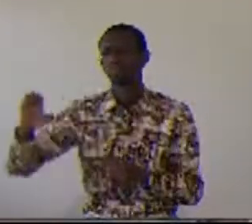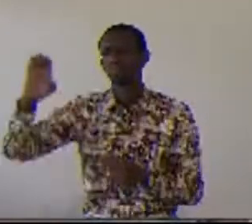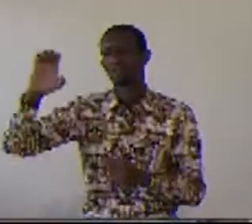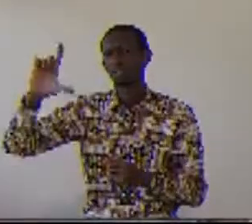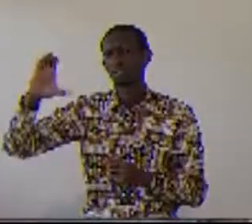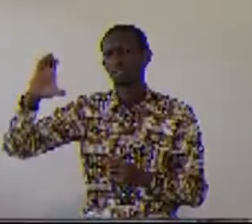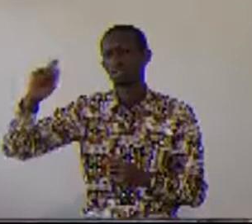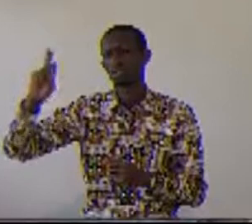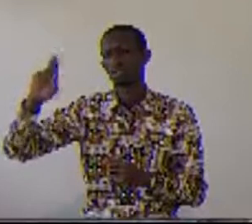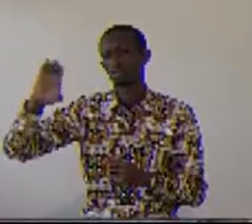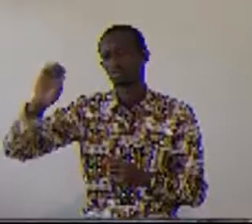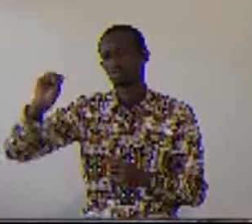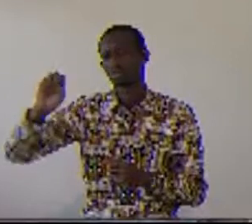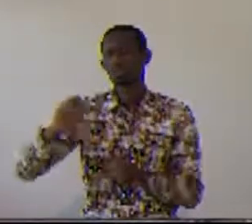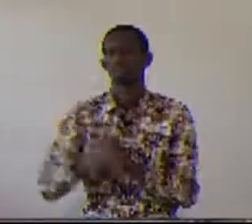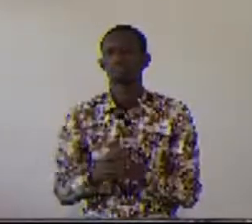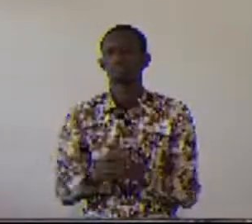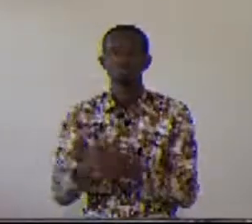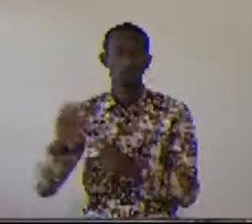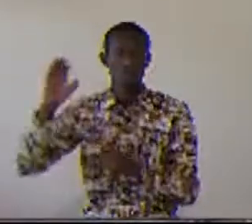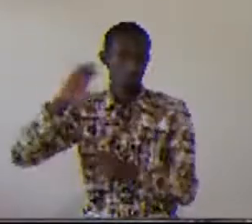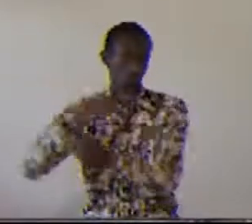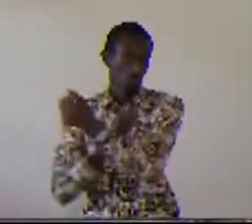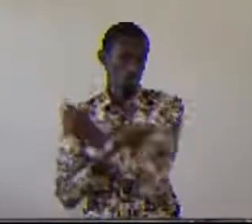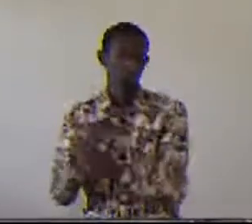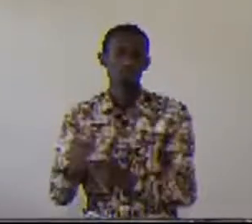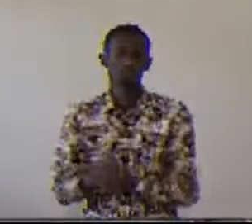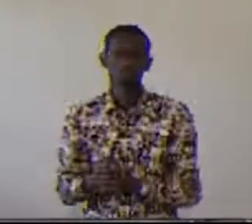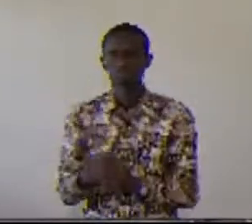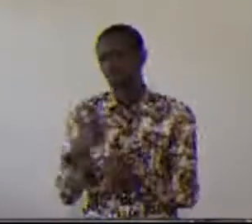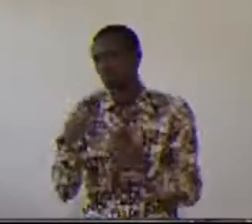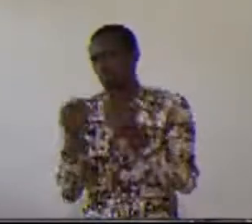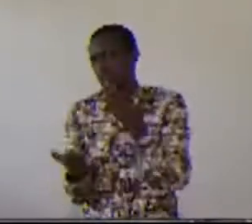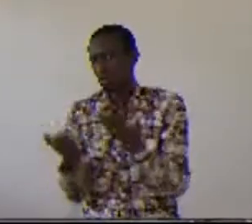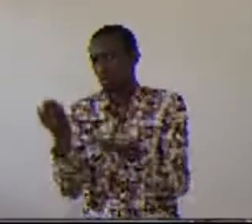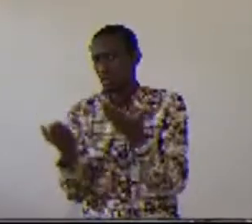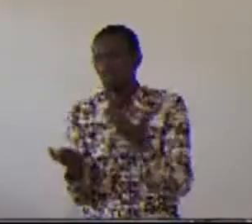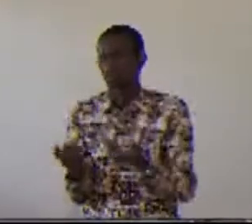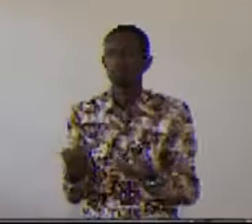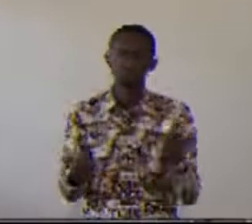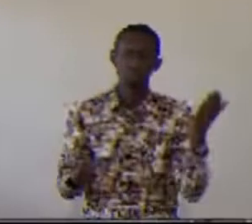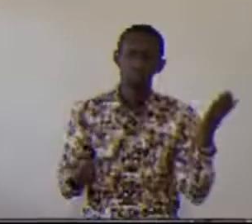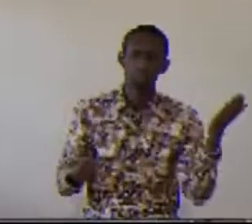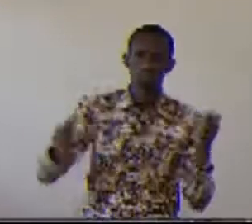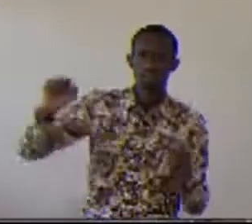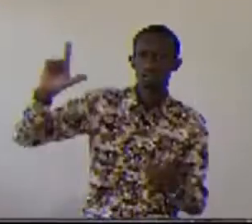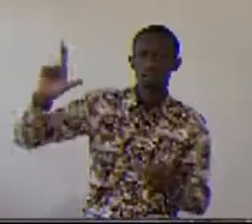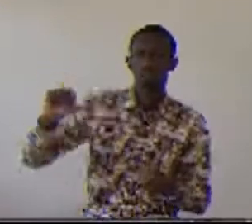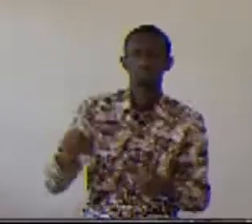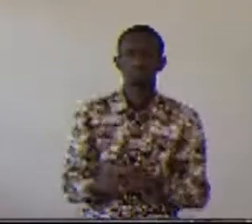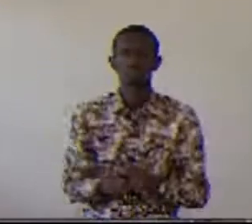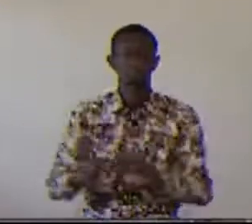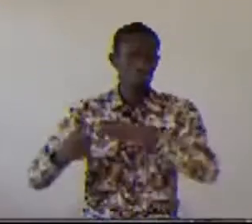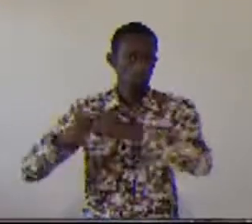aluminum compared to these two other metals. So if the metallic bonding is